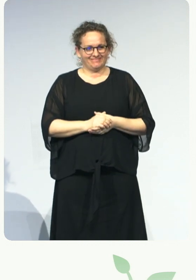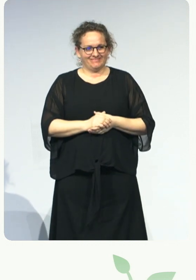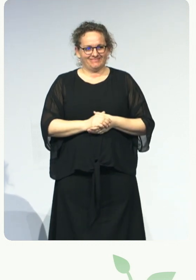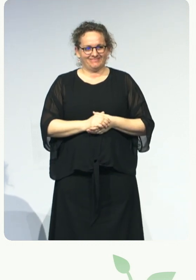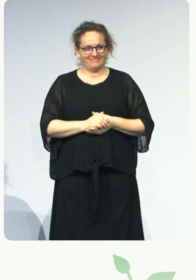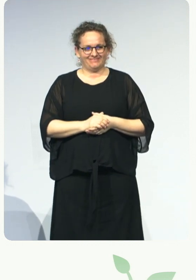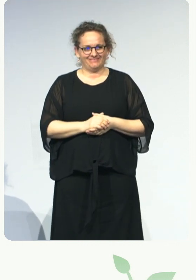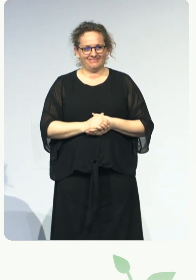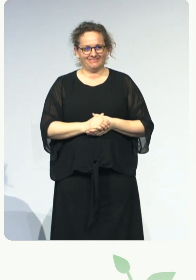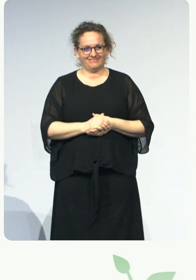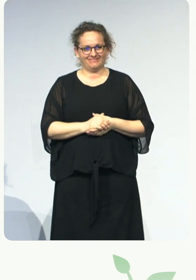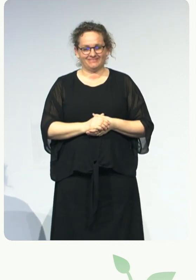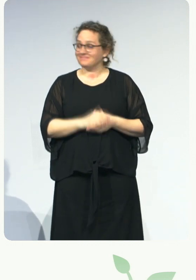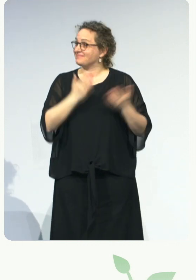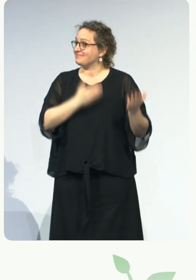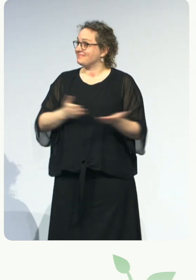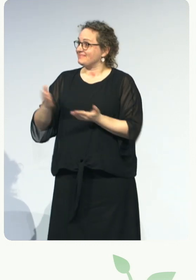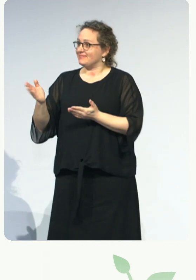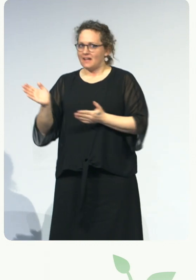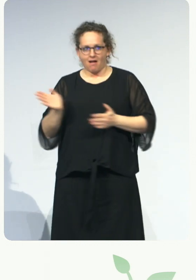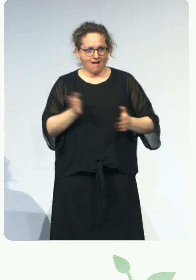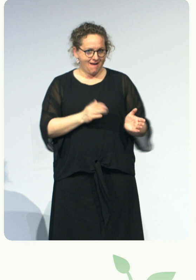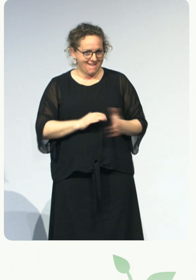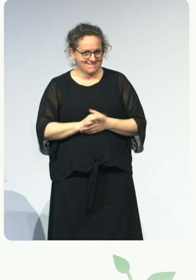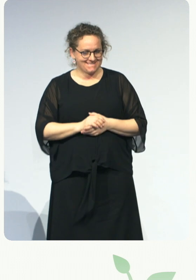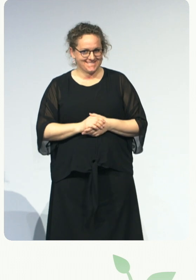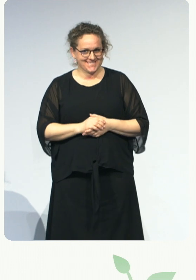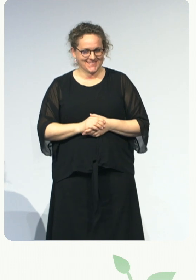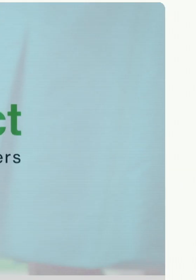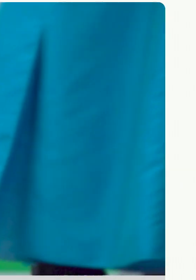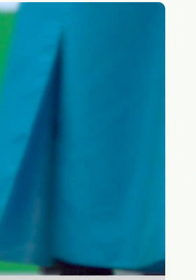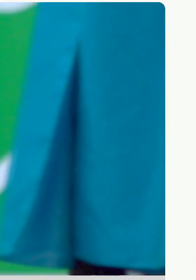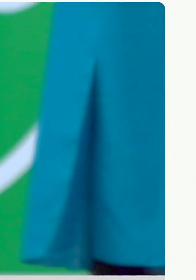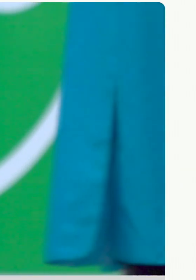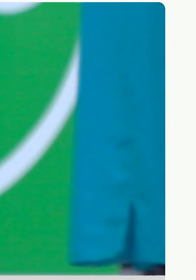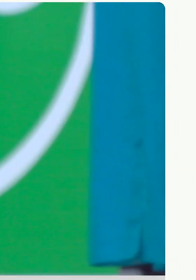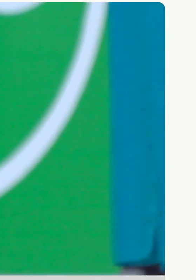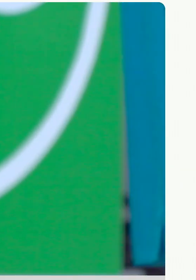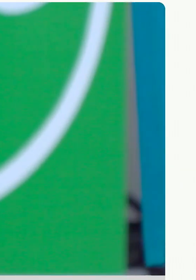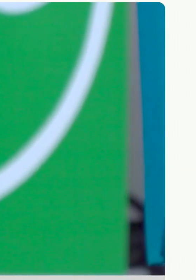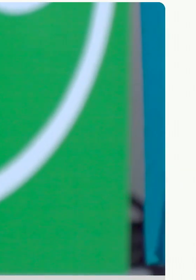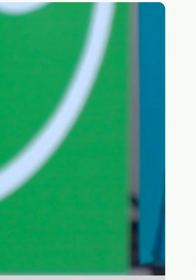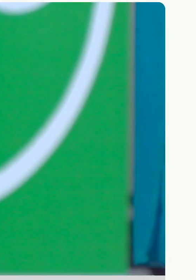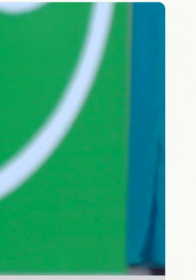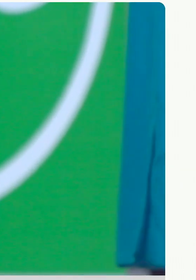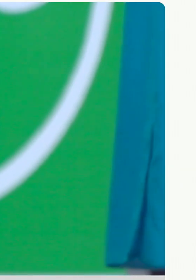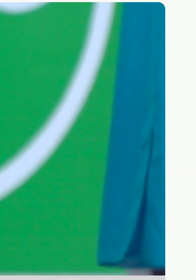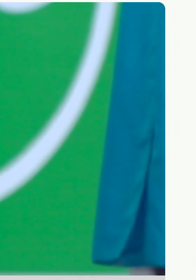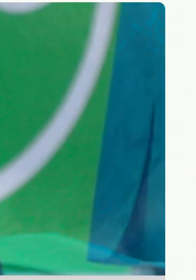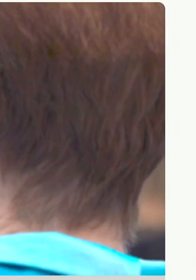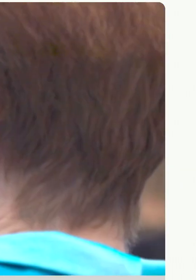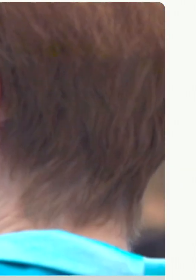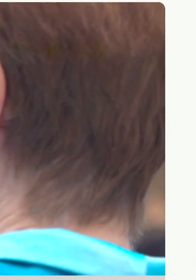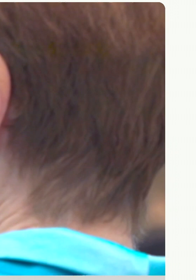The Zero Project Anthem is dedicated to the UN Convention on the Rights of Persons with Disabilities and all its goals. Its premiere,